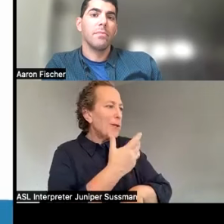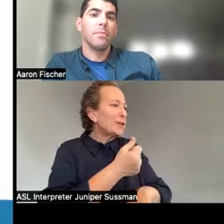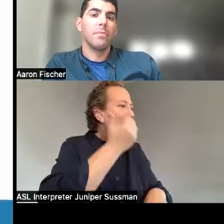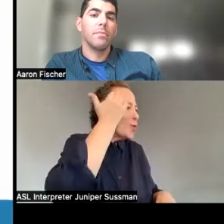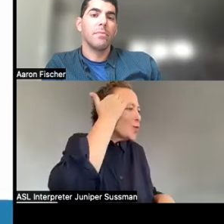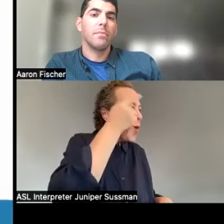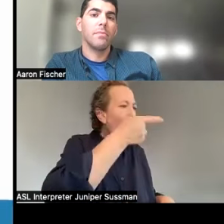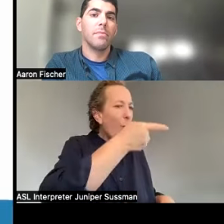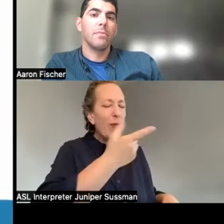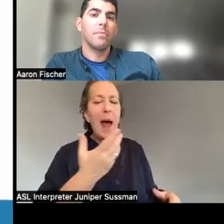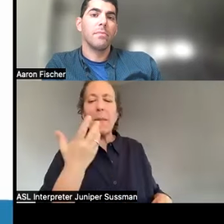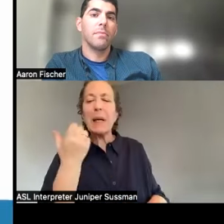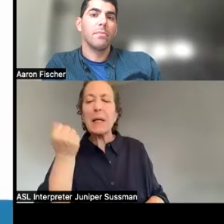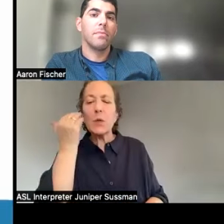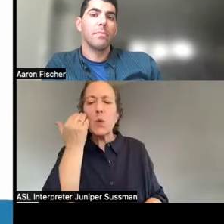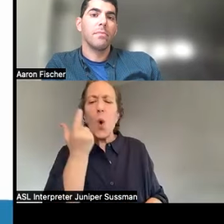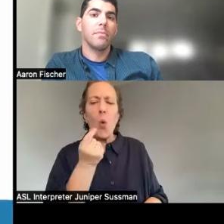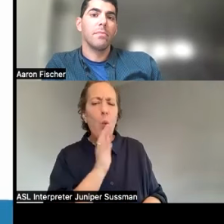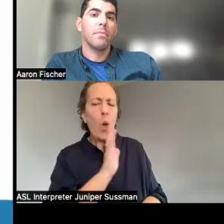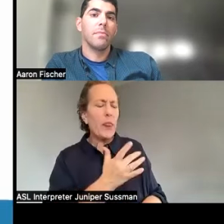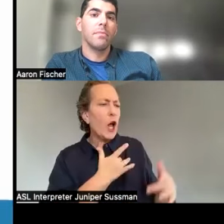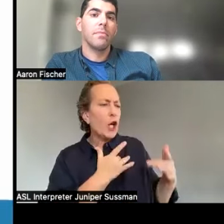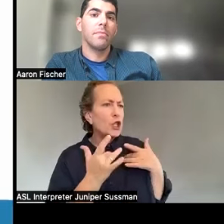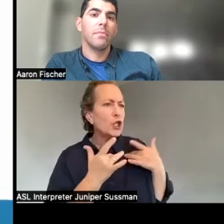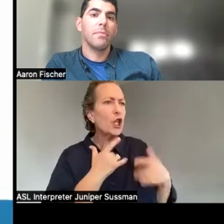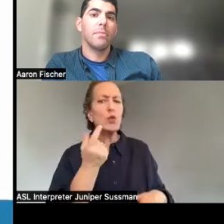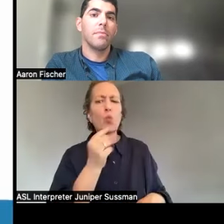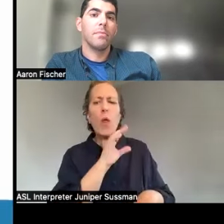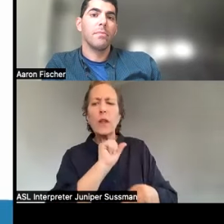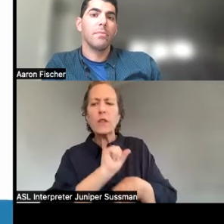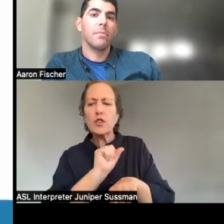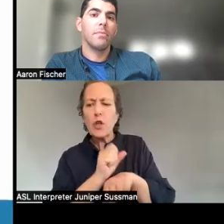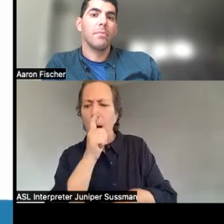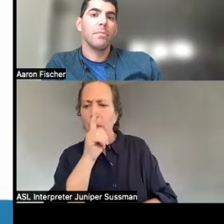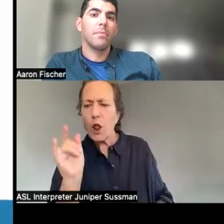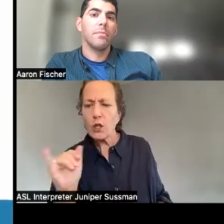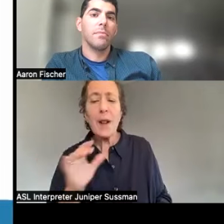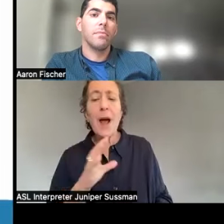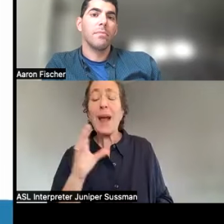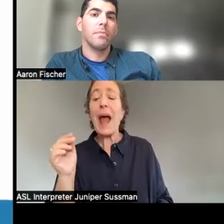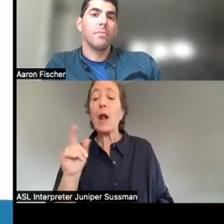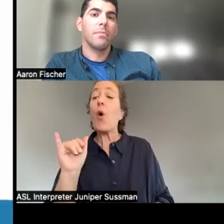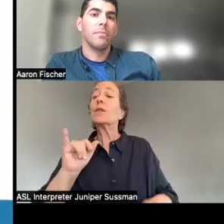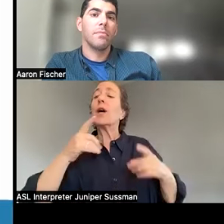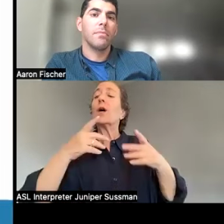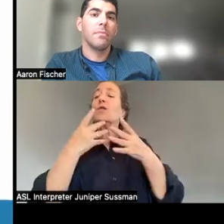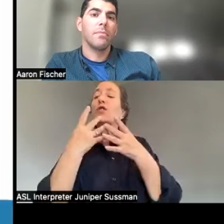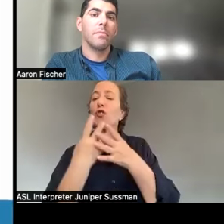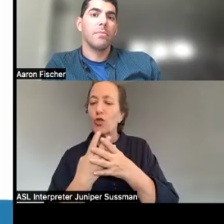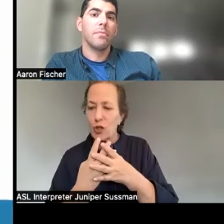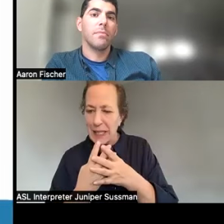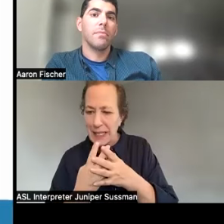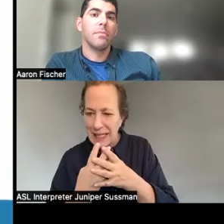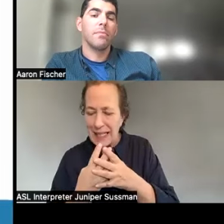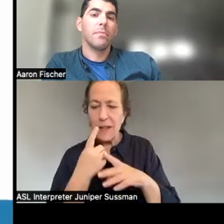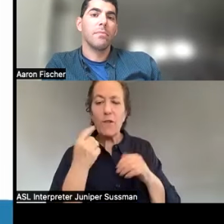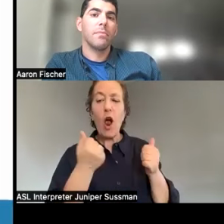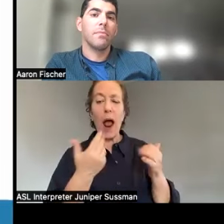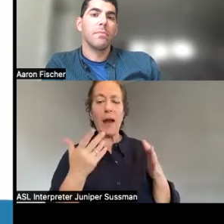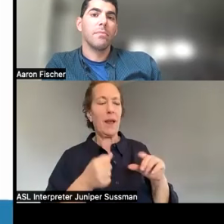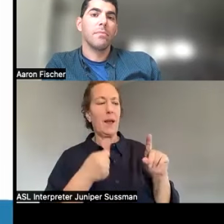clinical concerns and their employment status, and to screen for the social determinants of health that may be affecting their